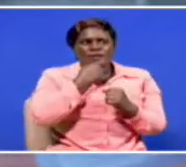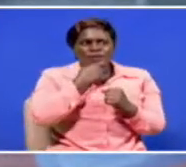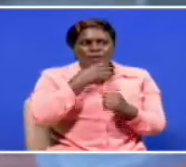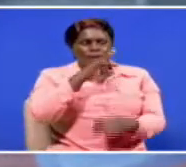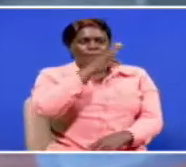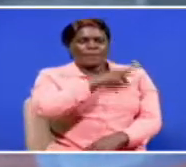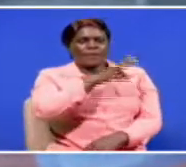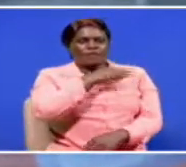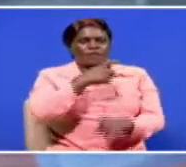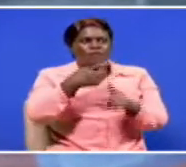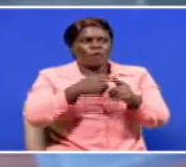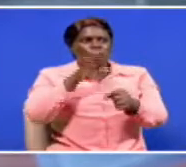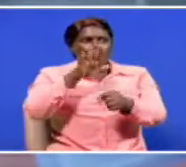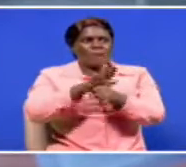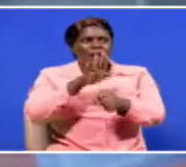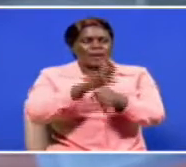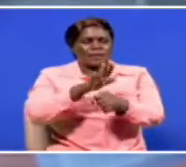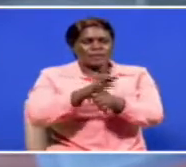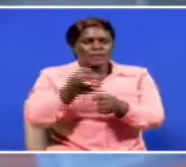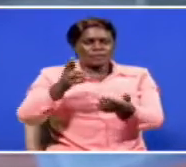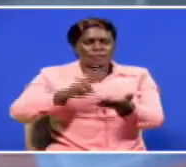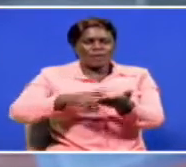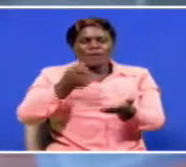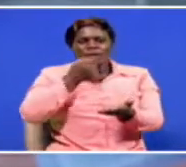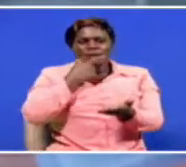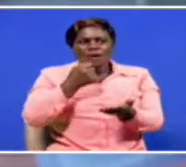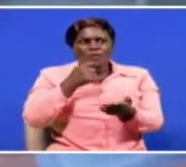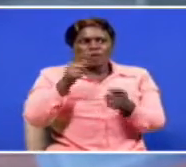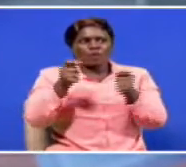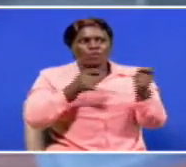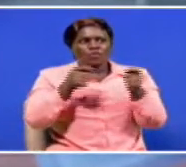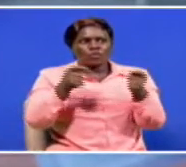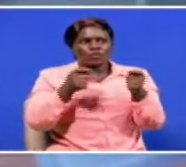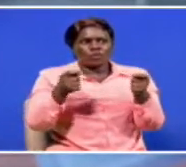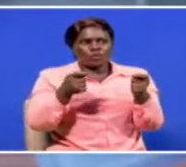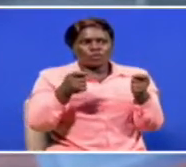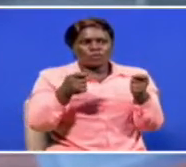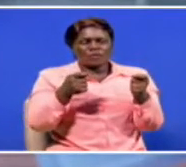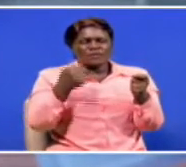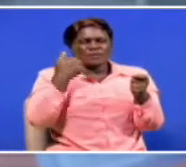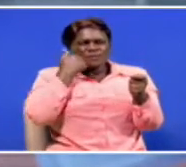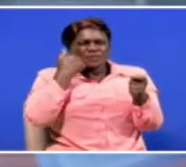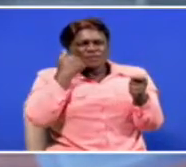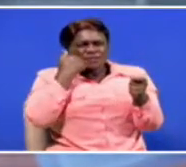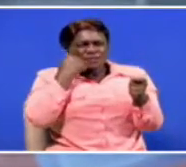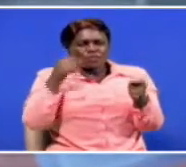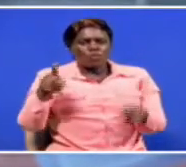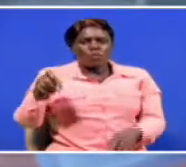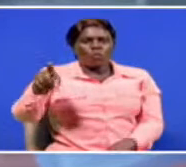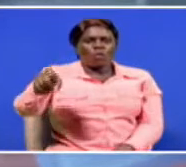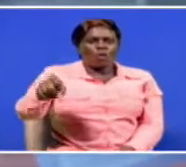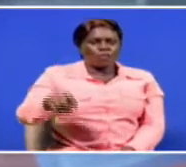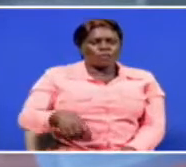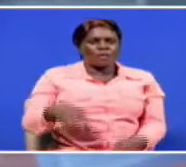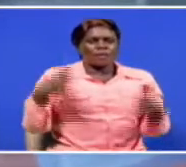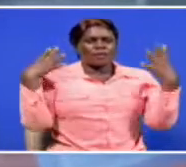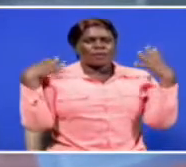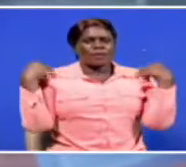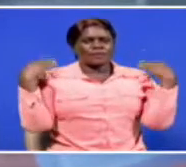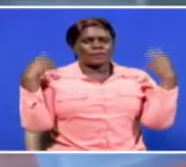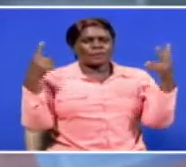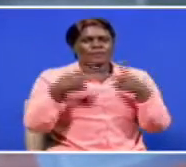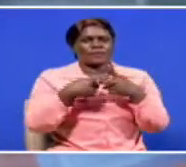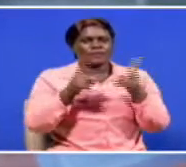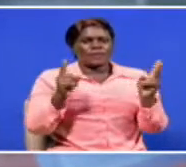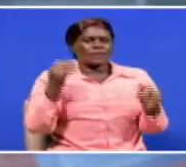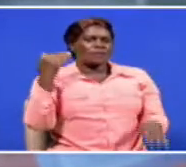to benefit from a mass administration of drugs to control bilharzia and intestinal worms. The exercise that was